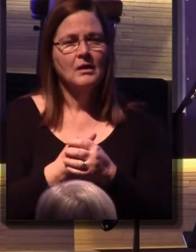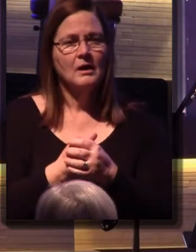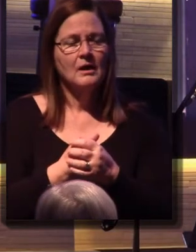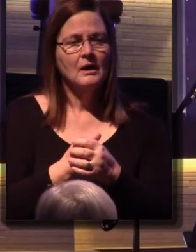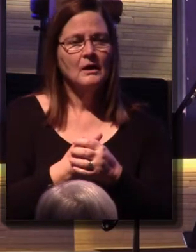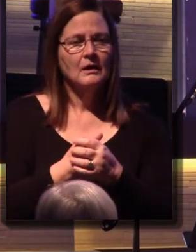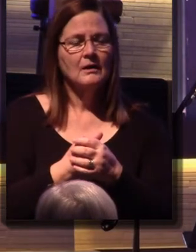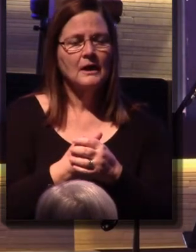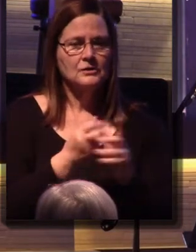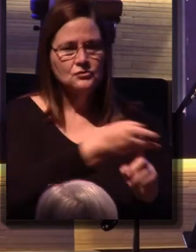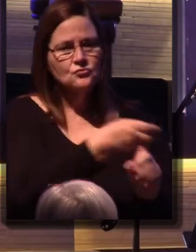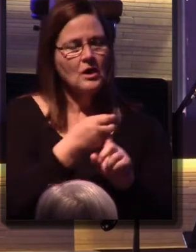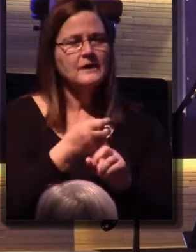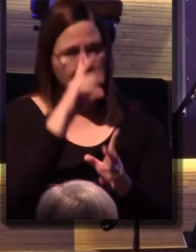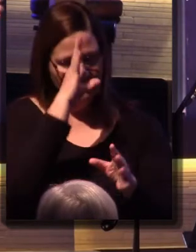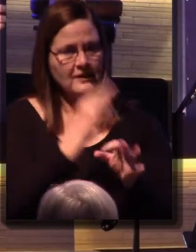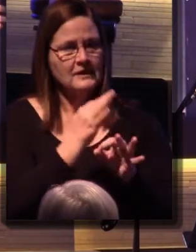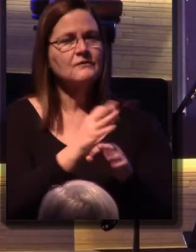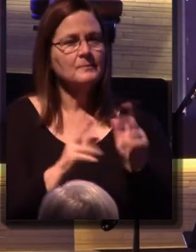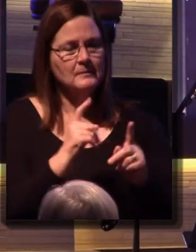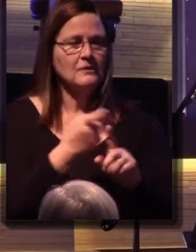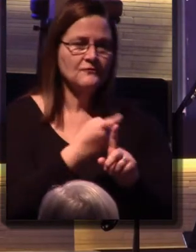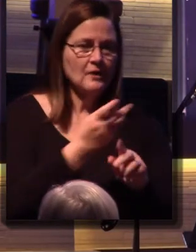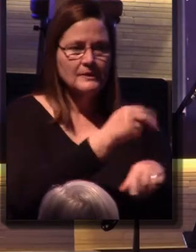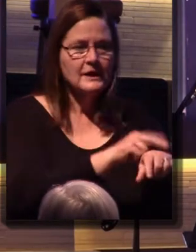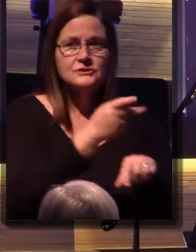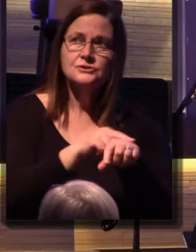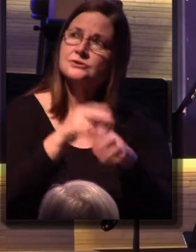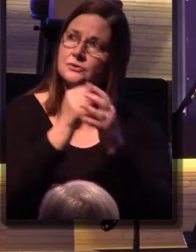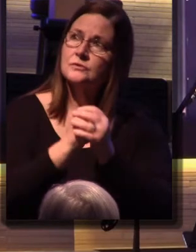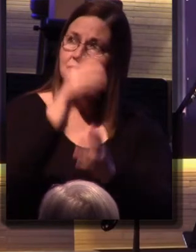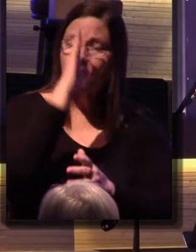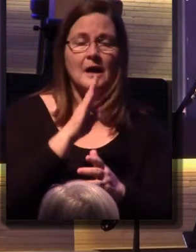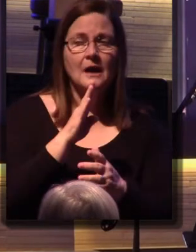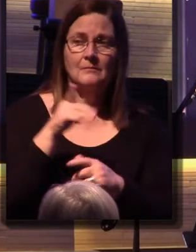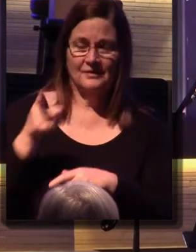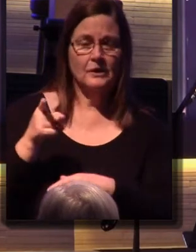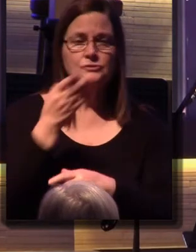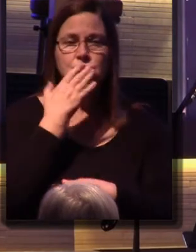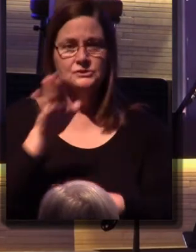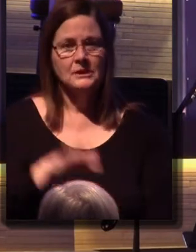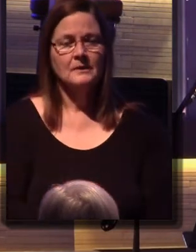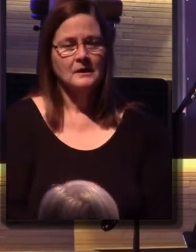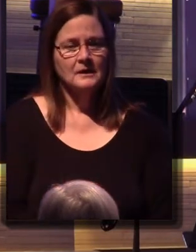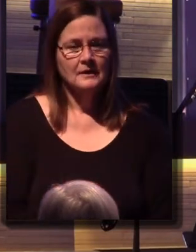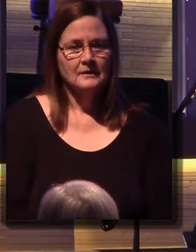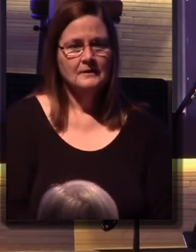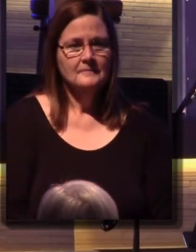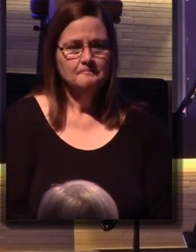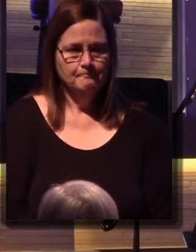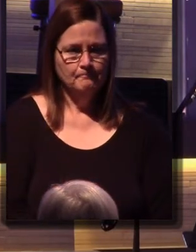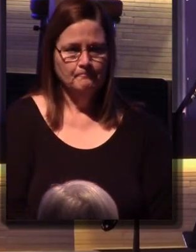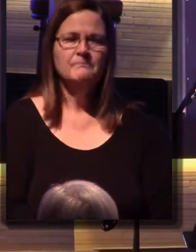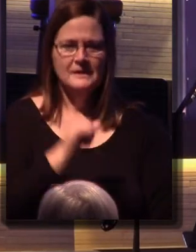rule and reign, and the drawing of the faithful from the nations to worship God at Jerusalem. That's